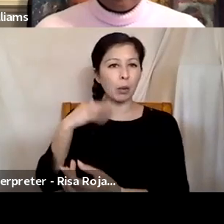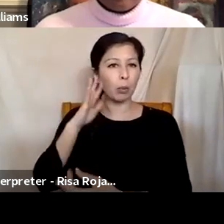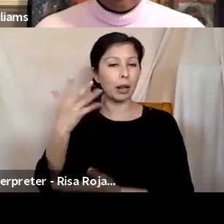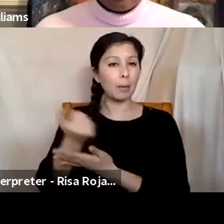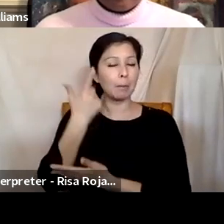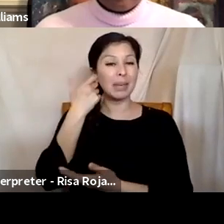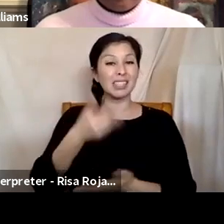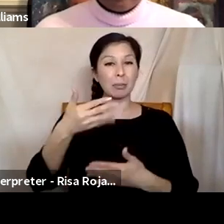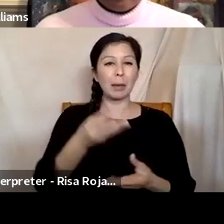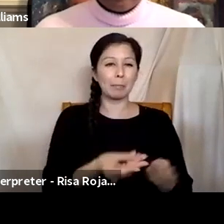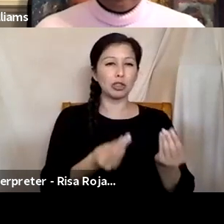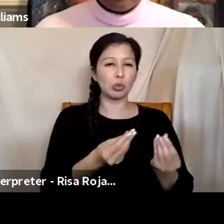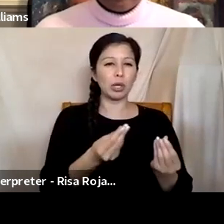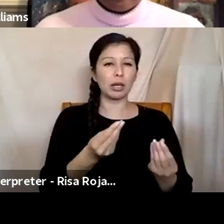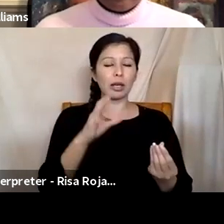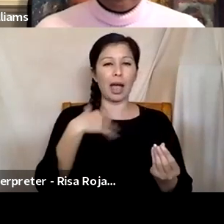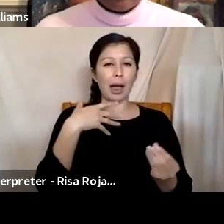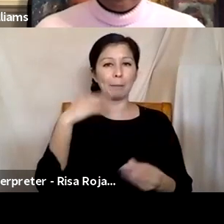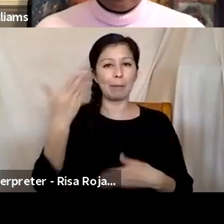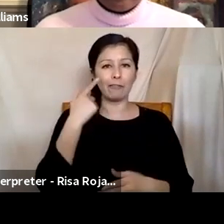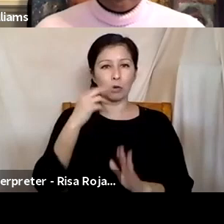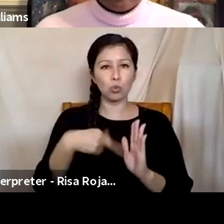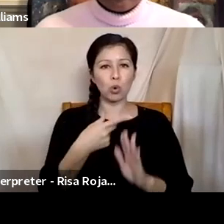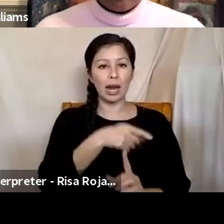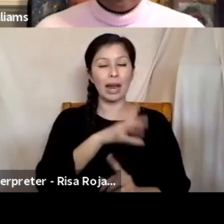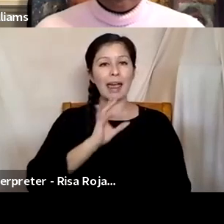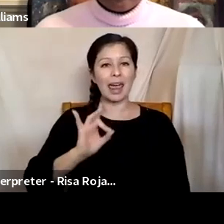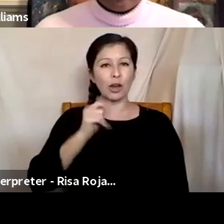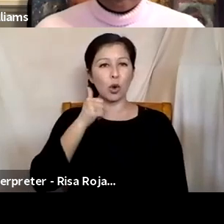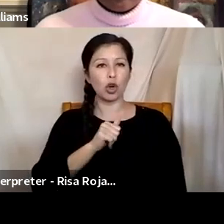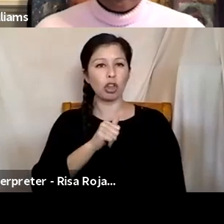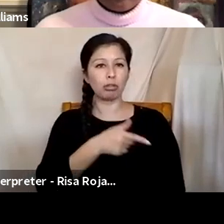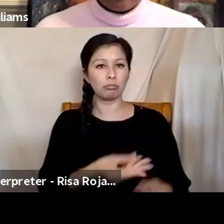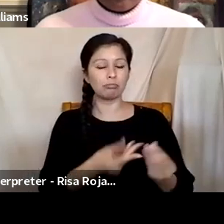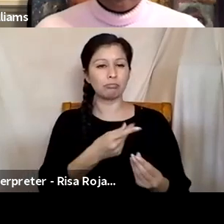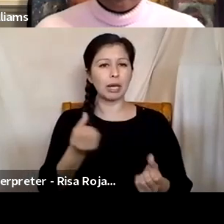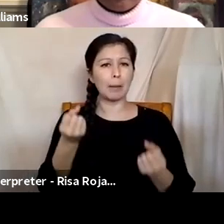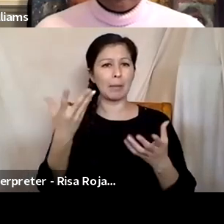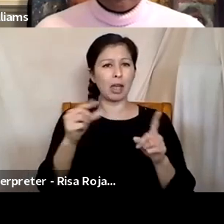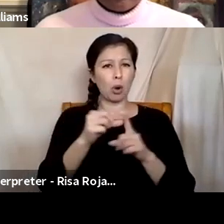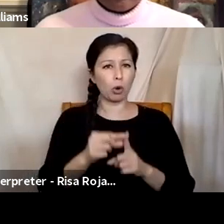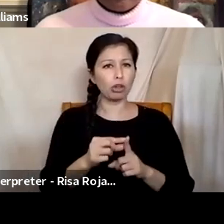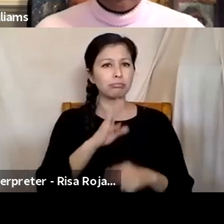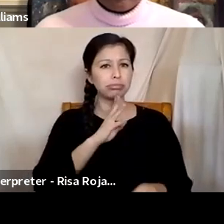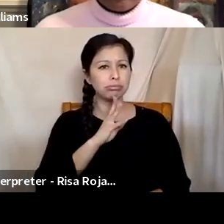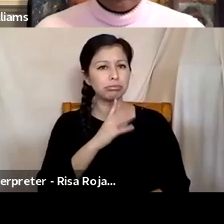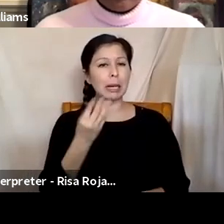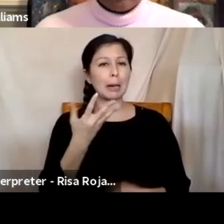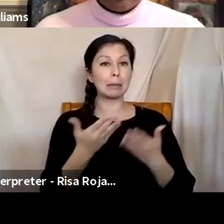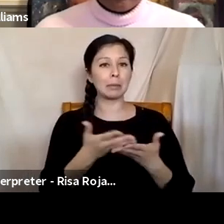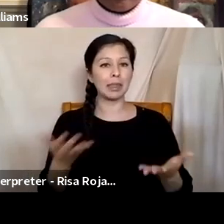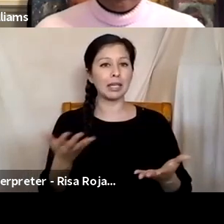the material, let's say I'm casting a role and it's an 8-year-old girl, and there are a lot of words in it. And maybe there are things